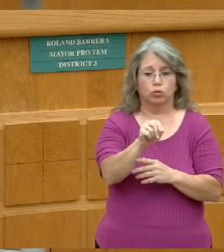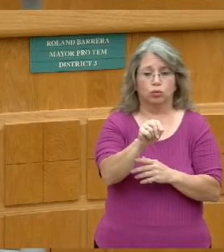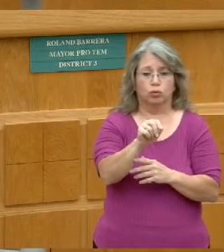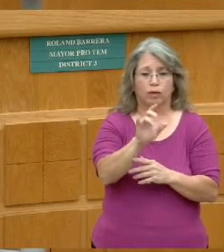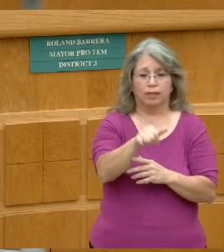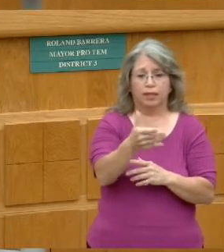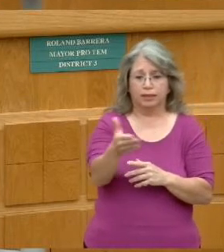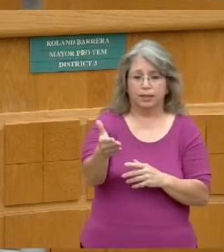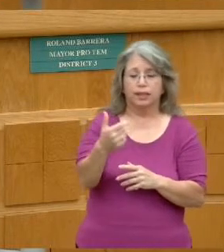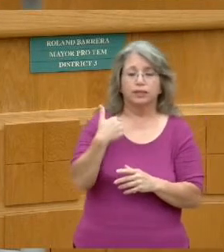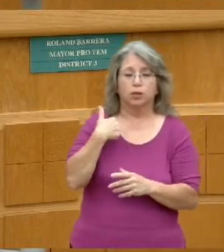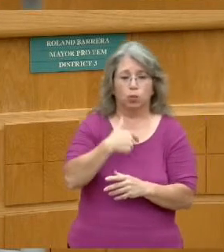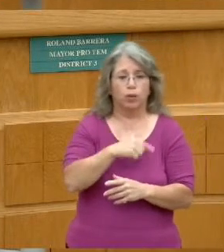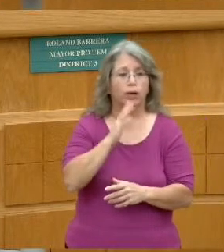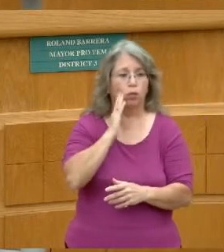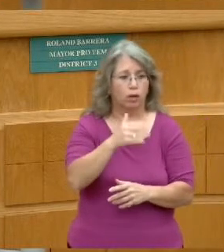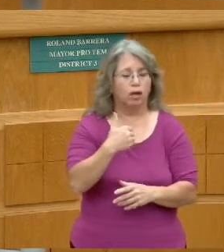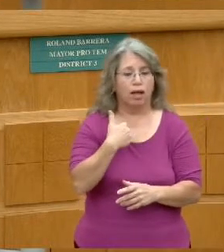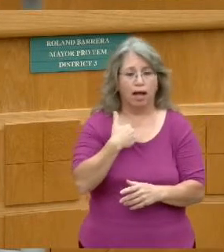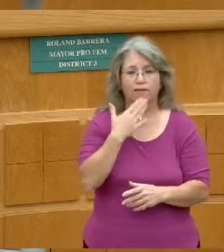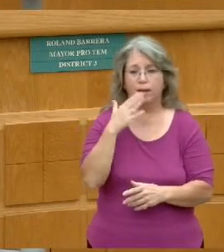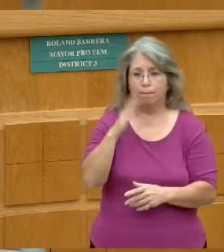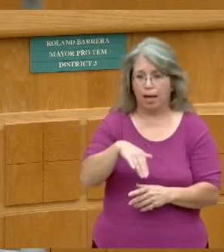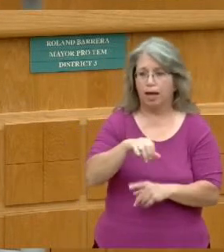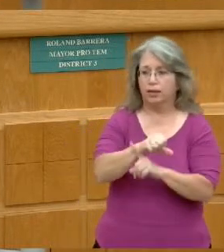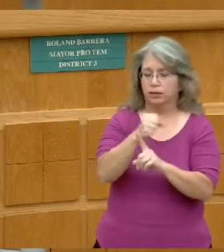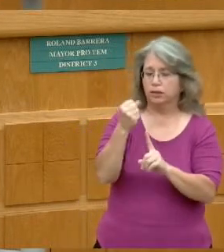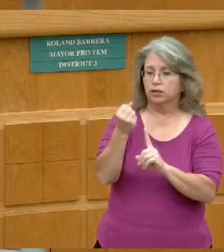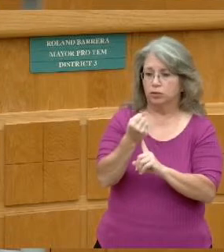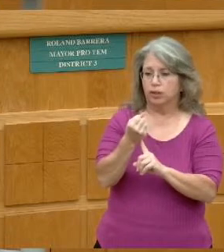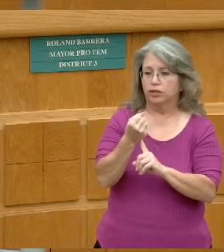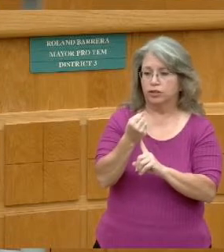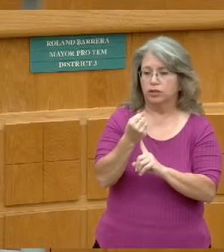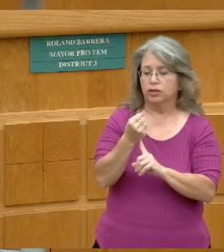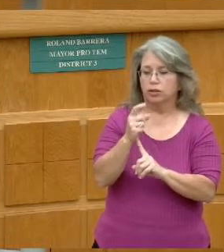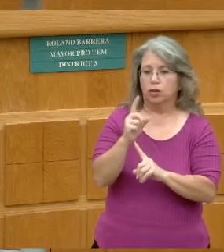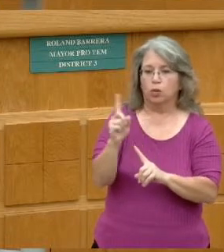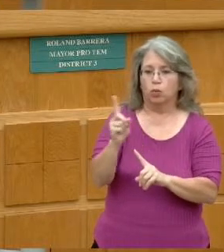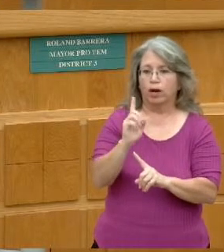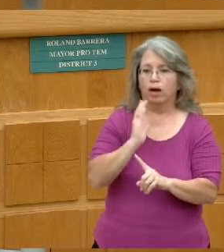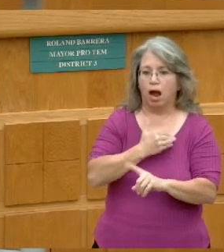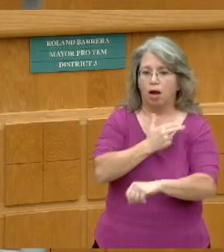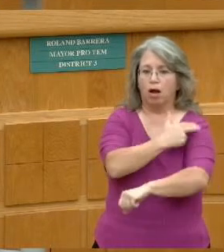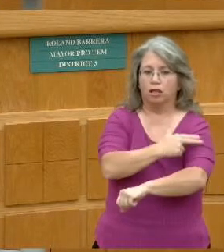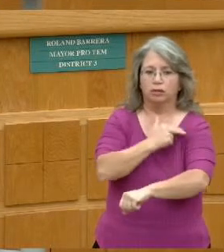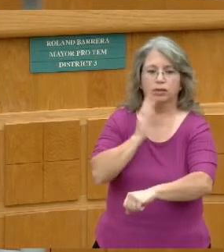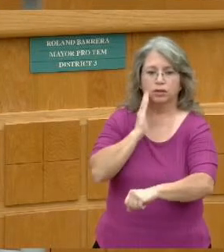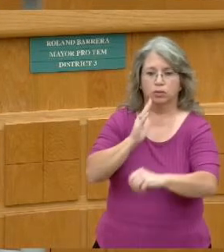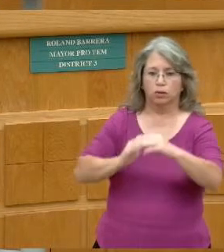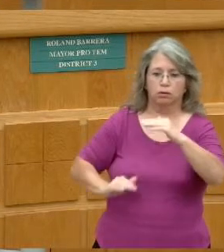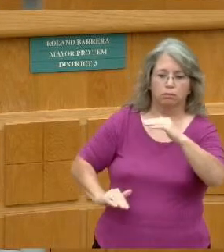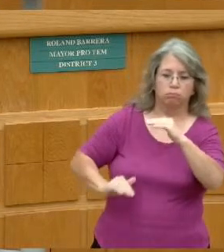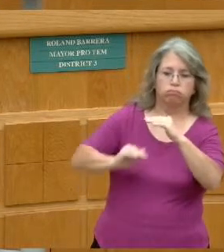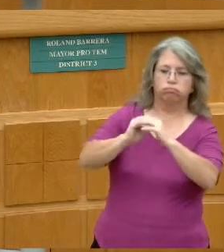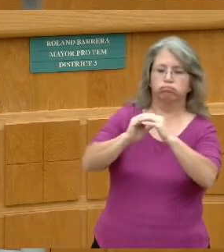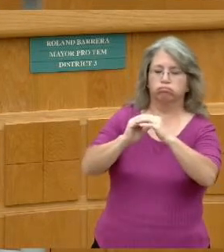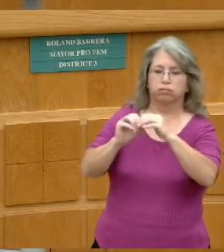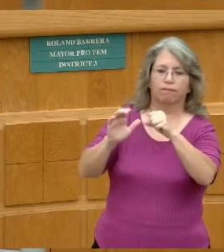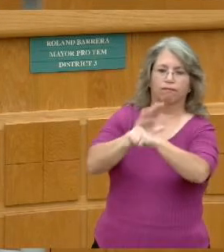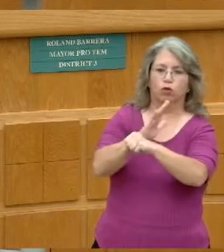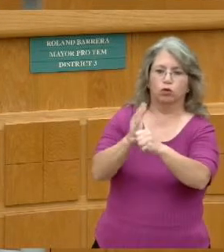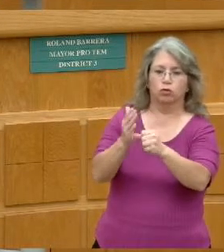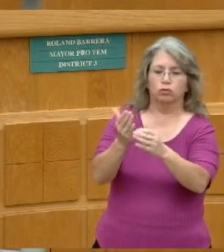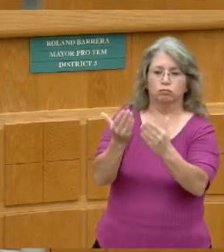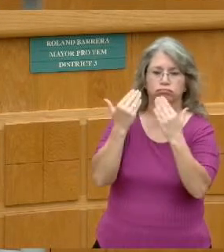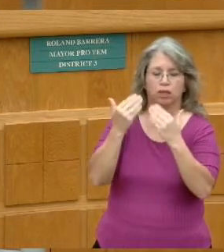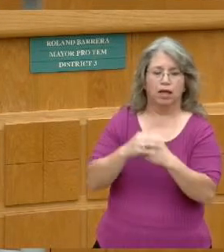end up in a scenario based upon these models where we approach the capacity of the hospitals at some point in the future. Now, right now,